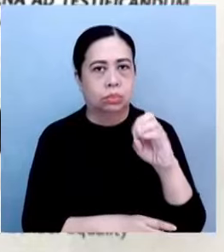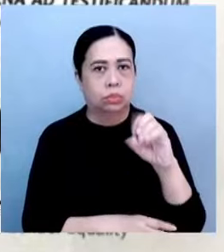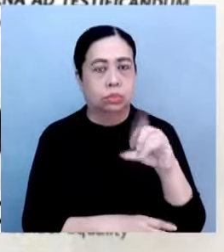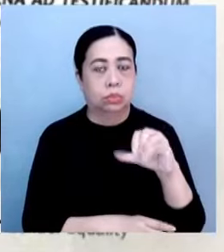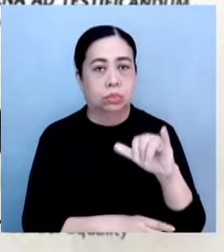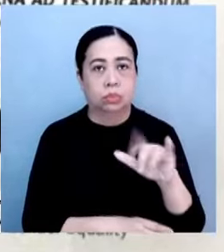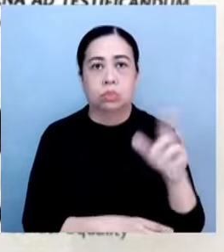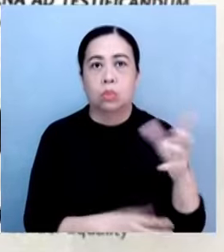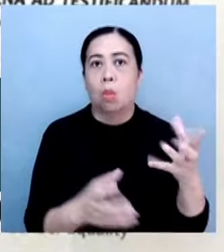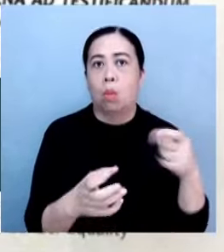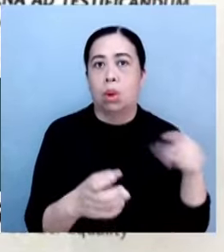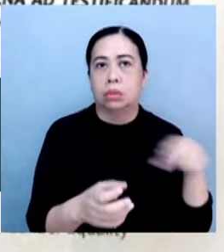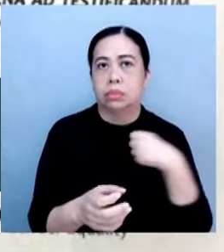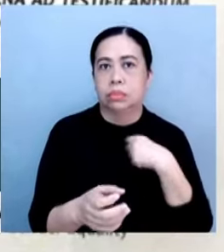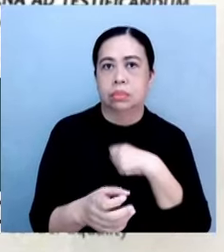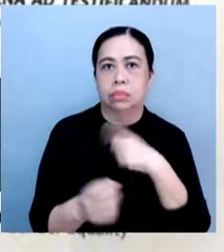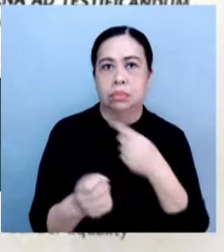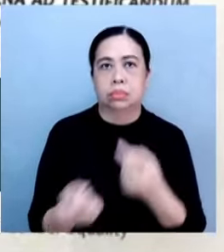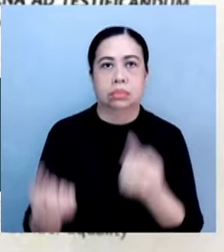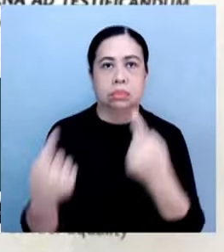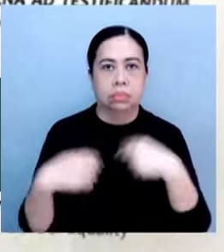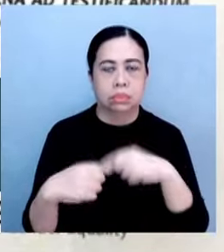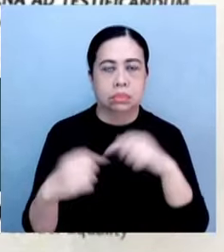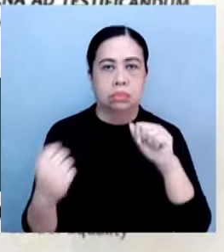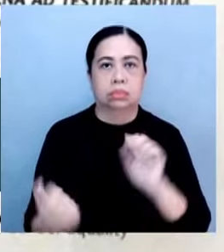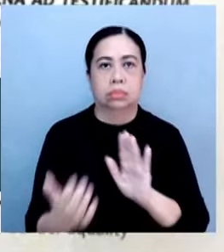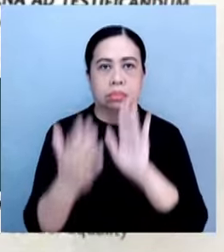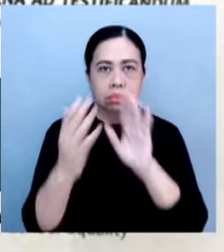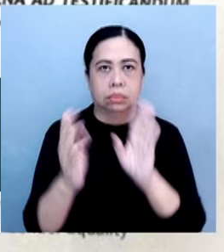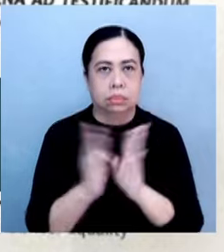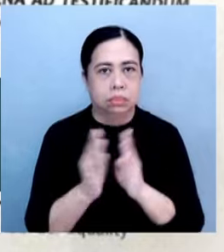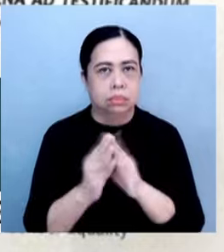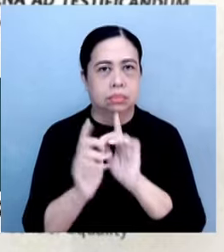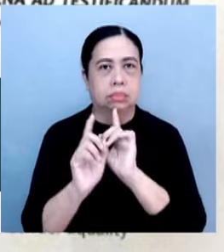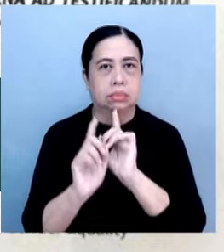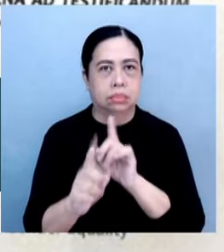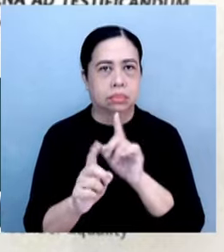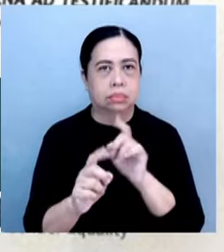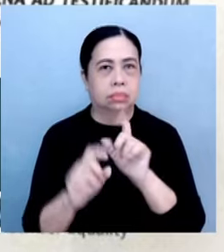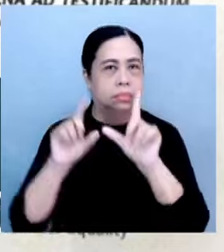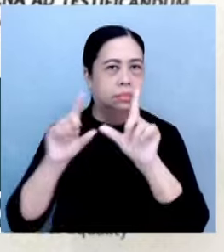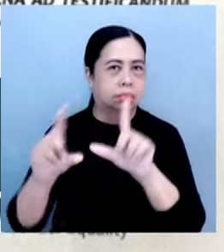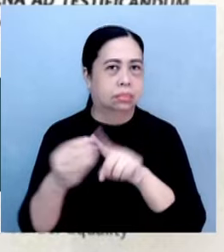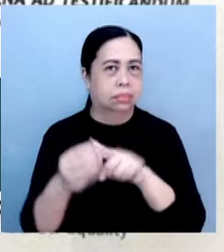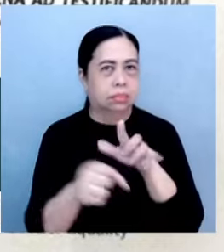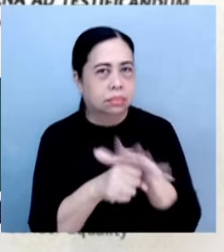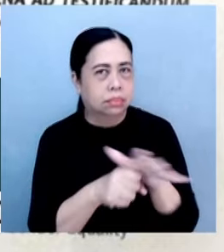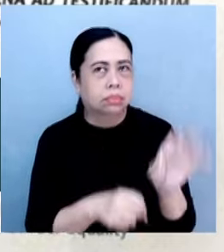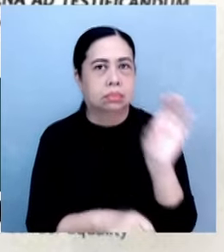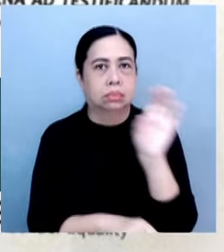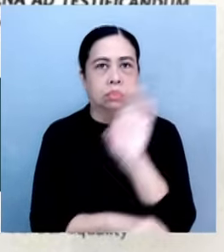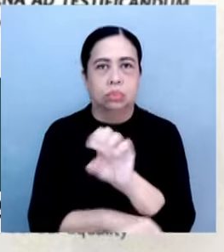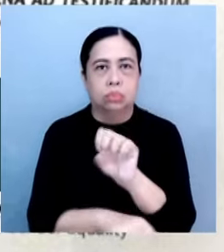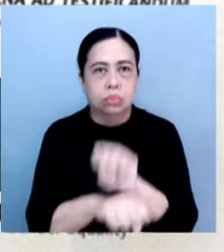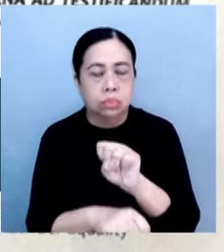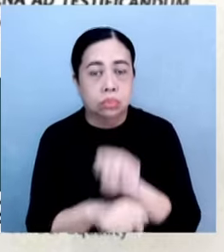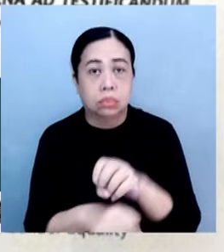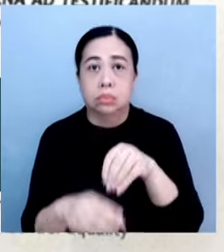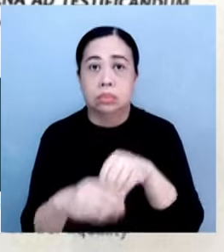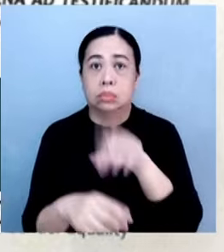Jesus Christ leader to appear at a public hearing to answer accusations of rape and forced labor within his